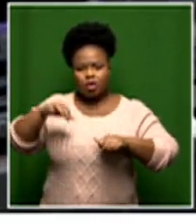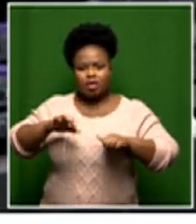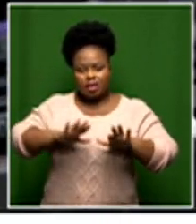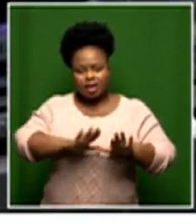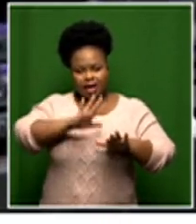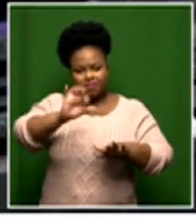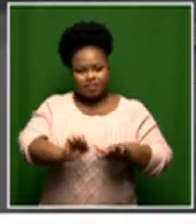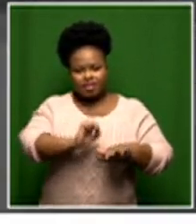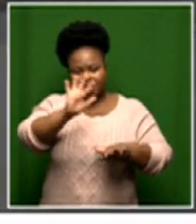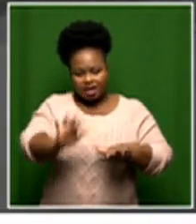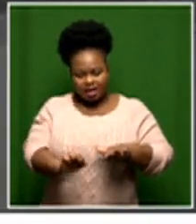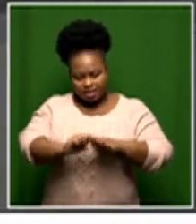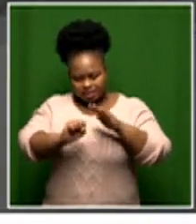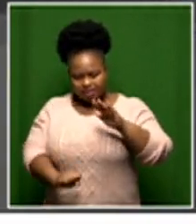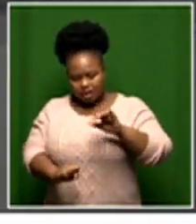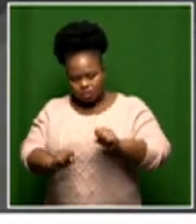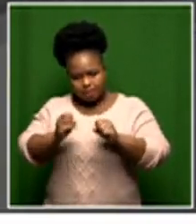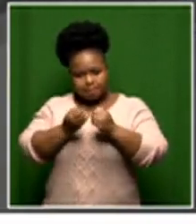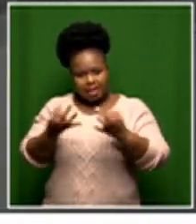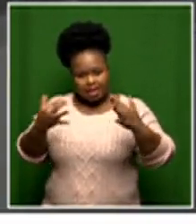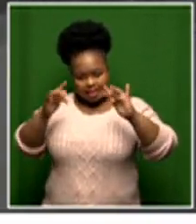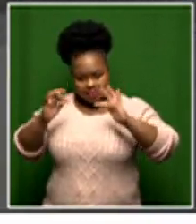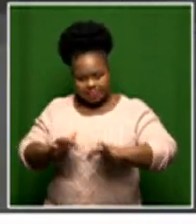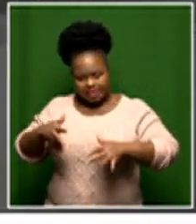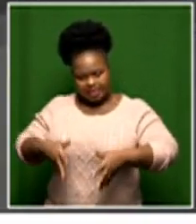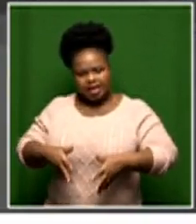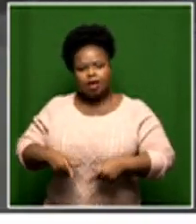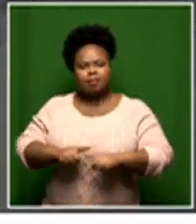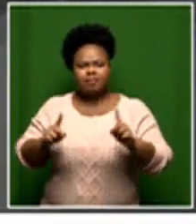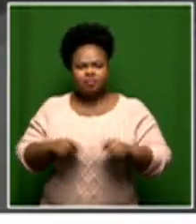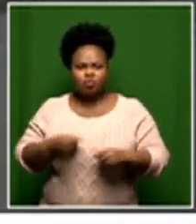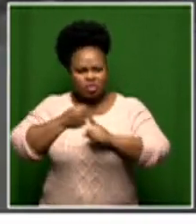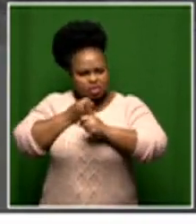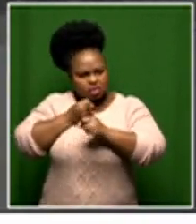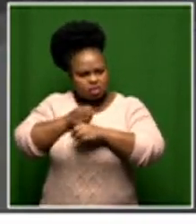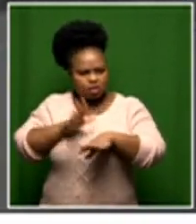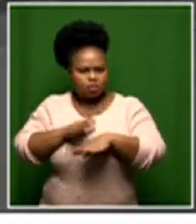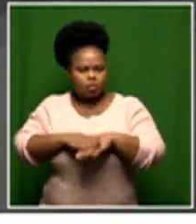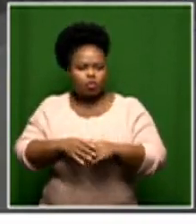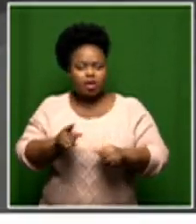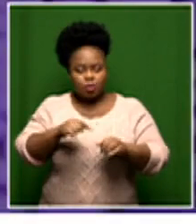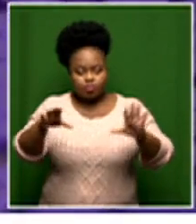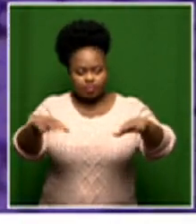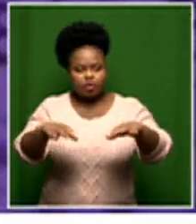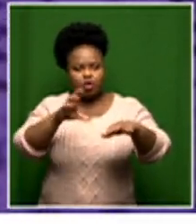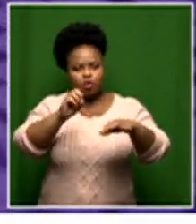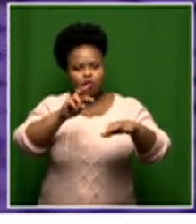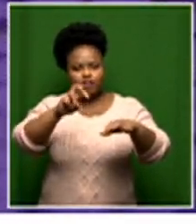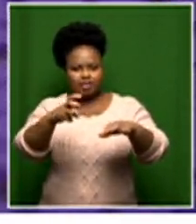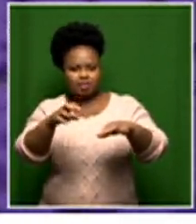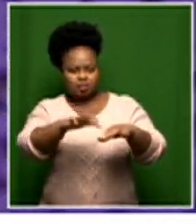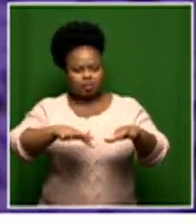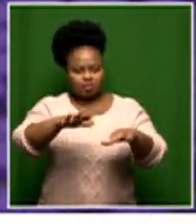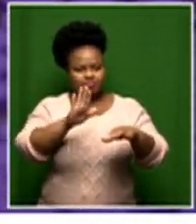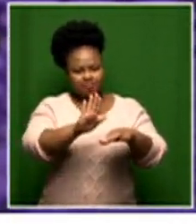So that is an issue that we're really pushing at. So the COVAX facility is counted in there. There's